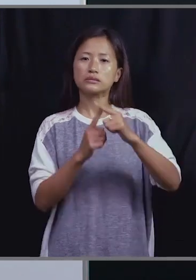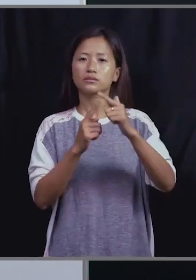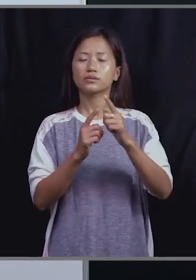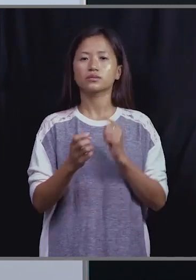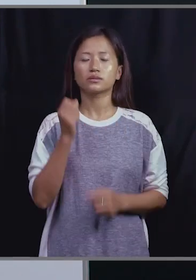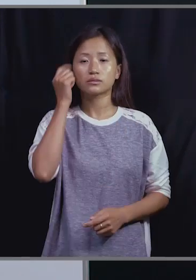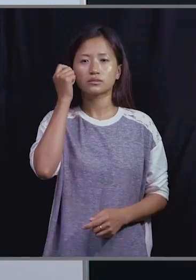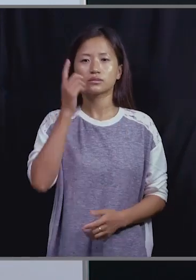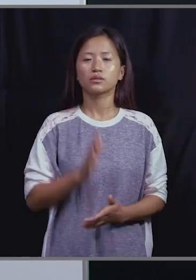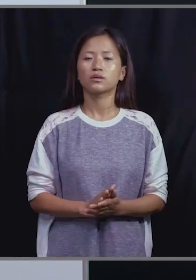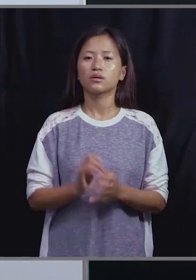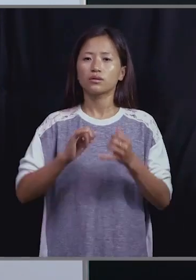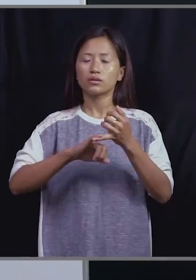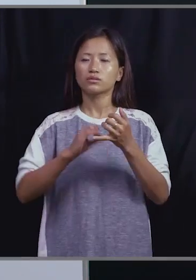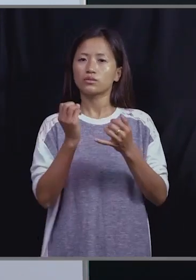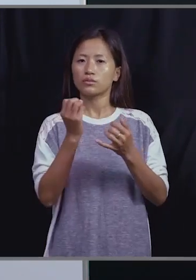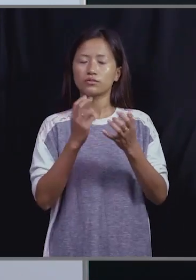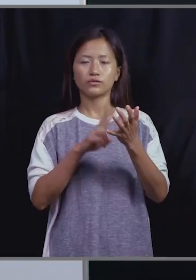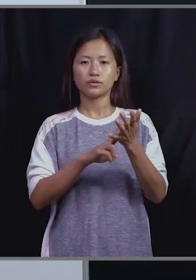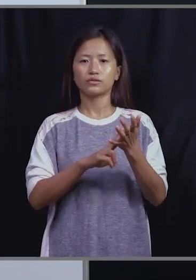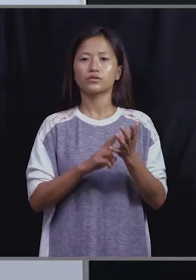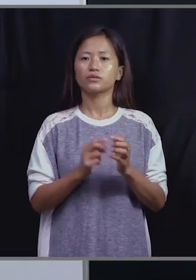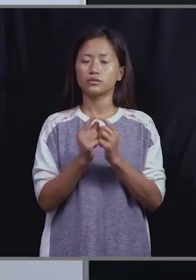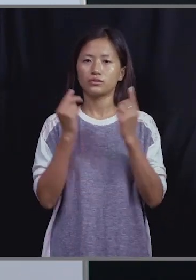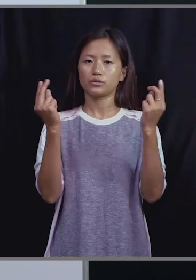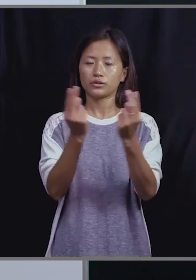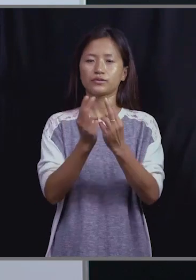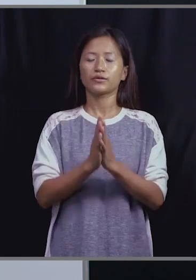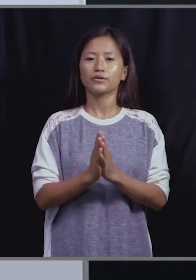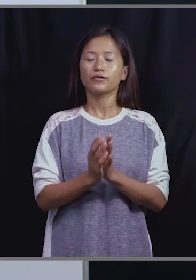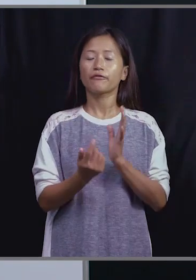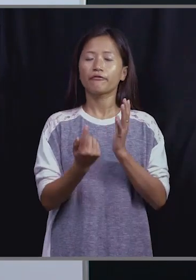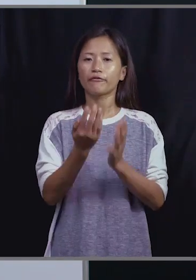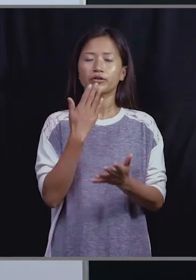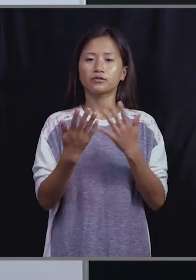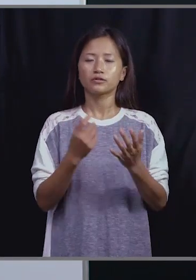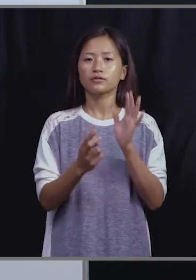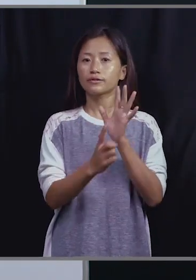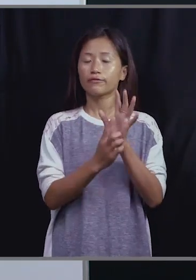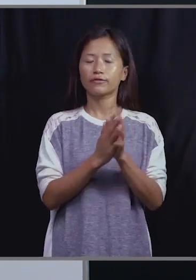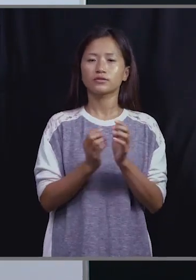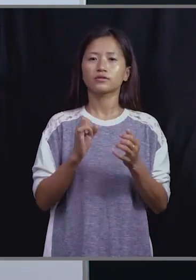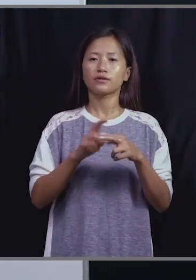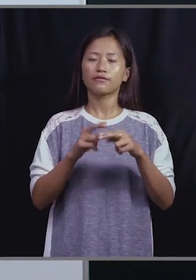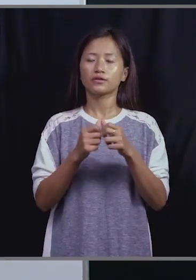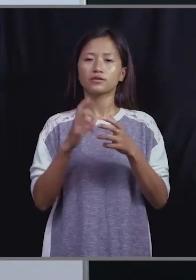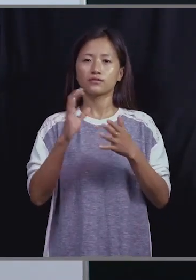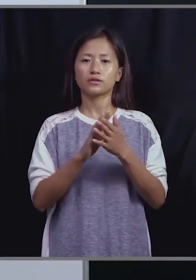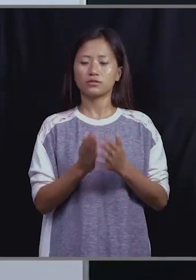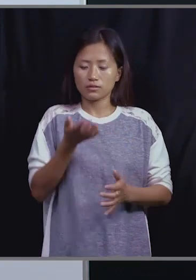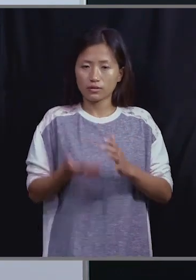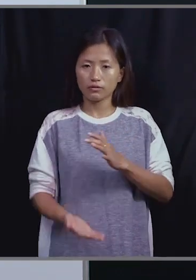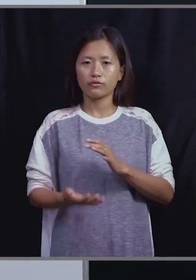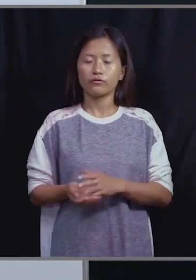itself, we understand that Soviet Union, she faced disintegration. She faced her downfall. What was